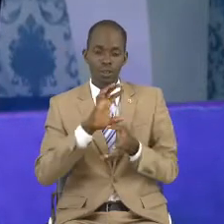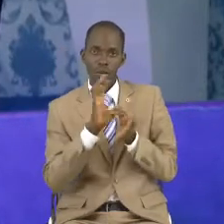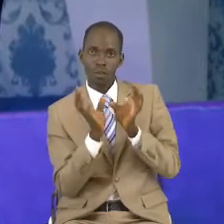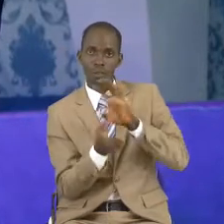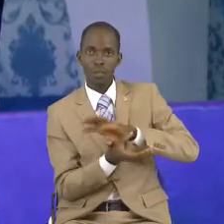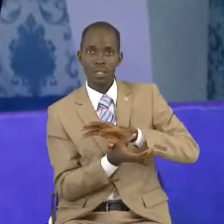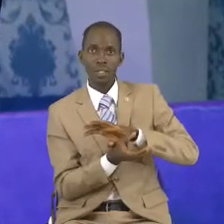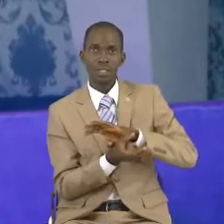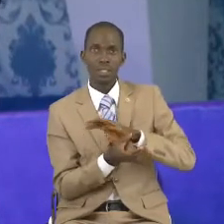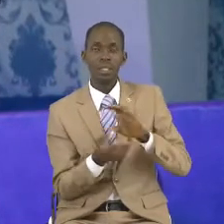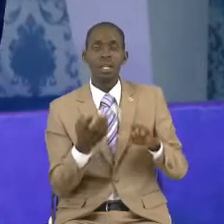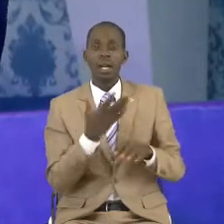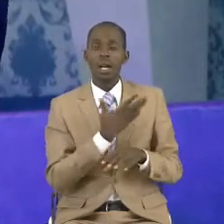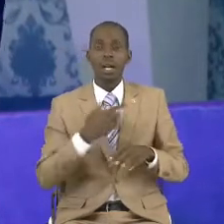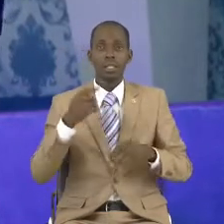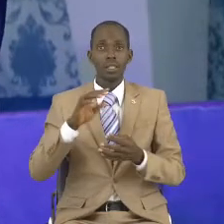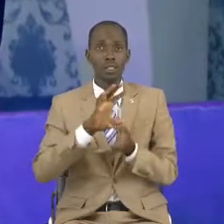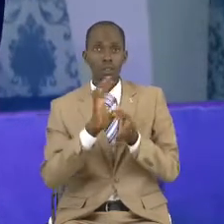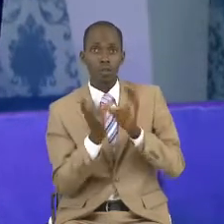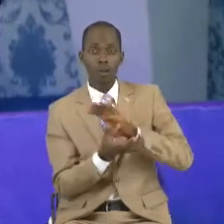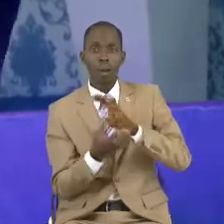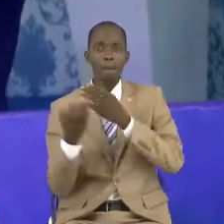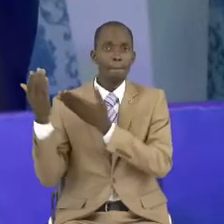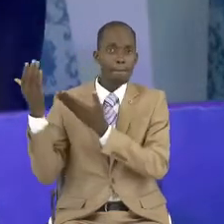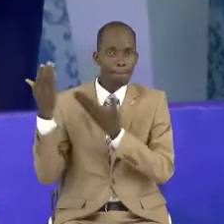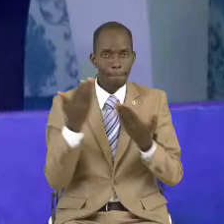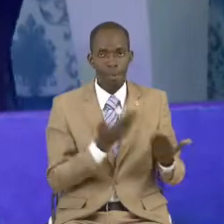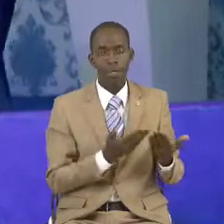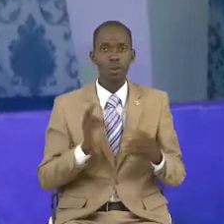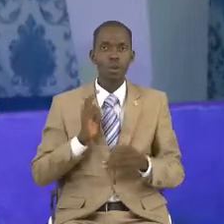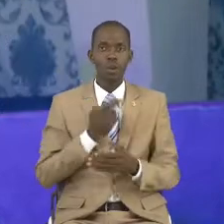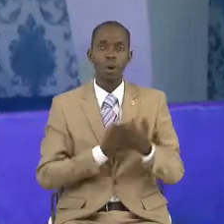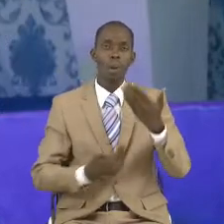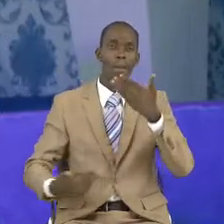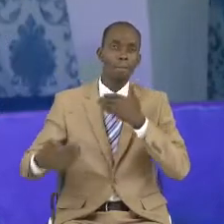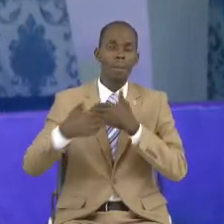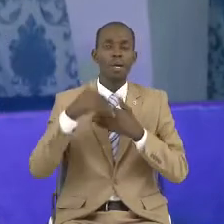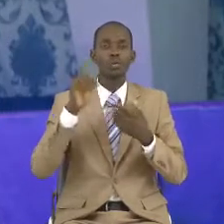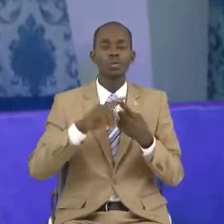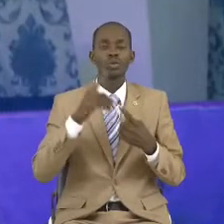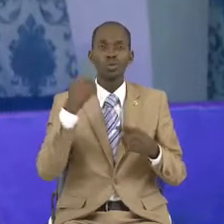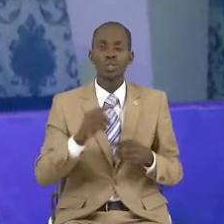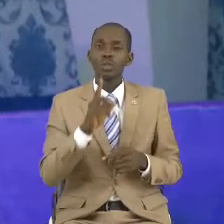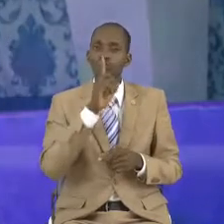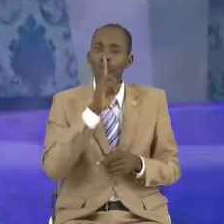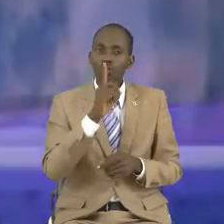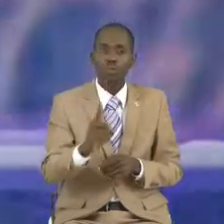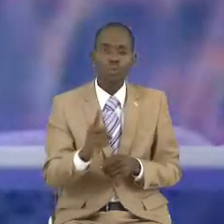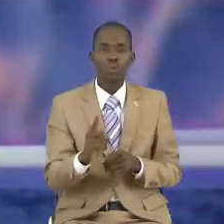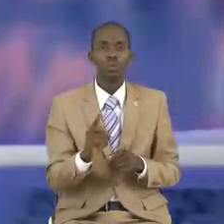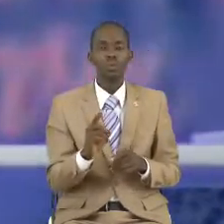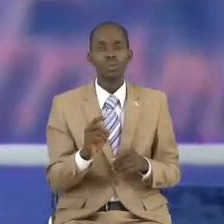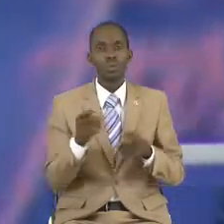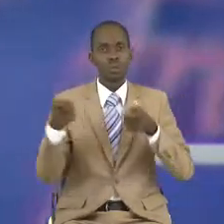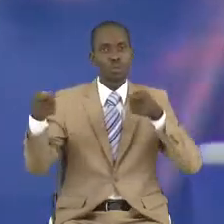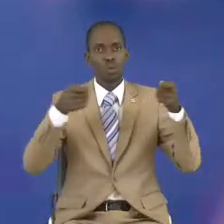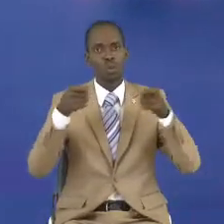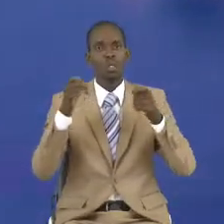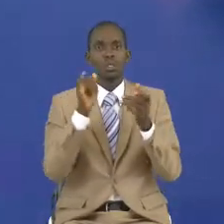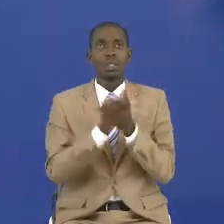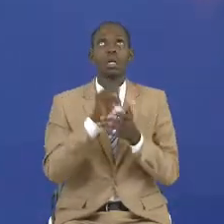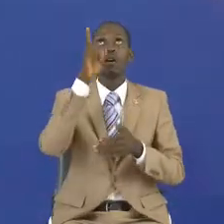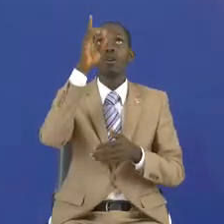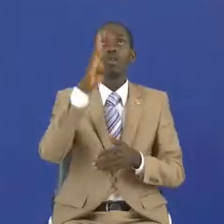conversion brings us back to the original dominion that god hatch in